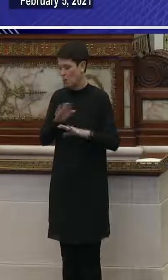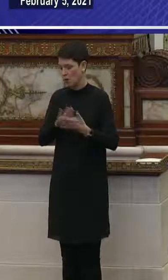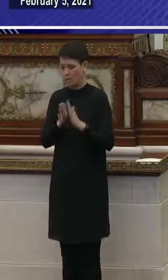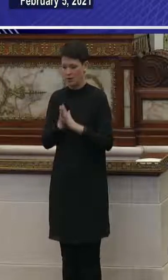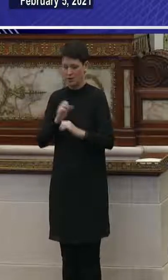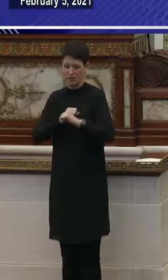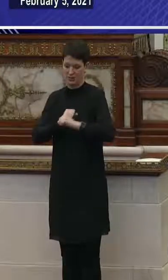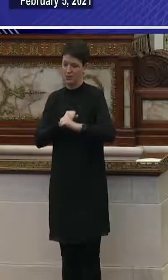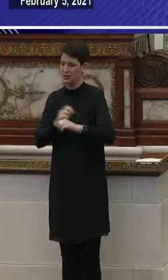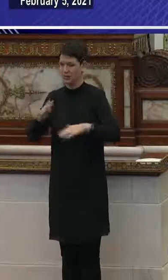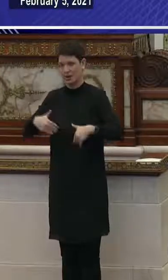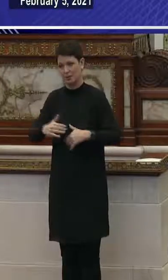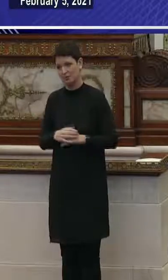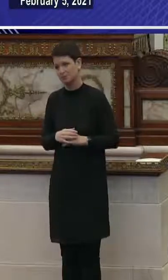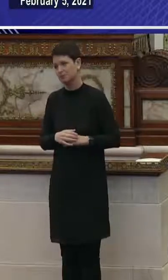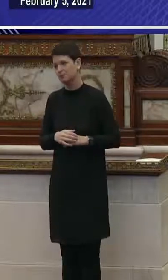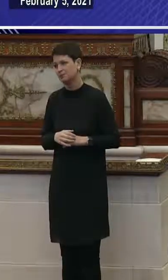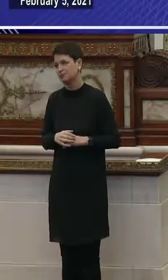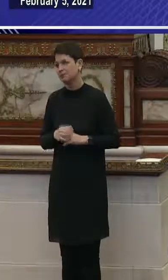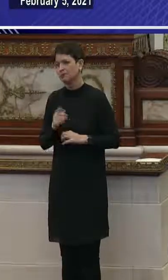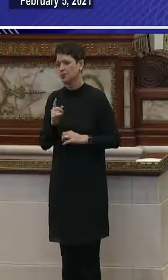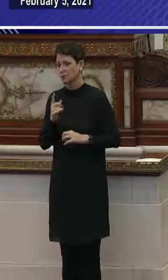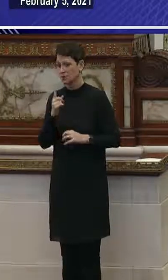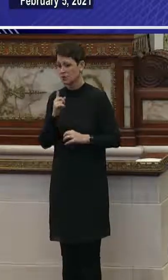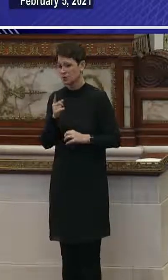So you had, to